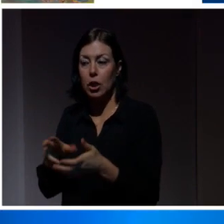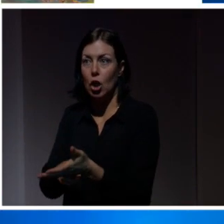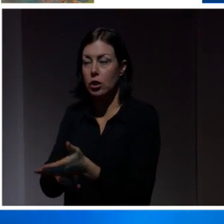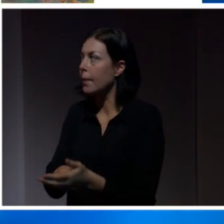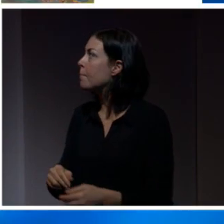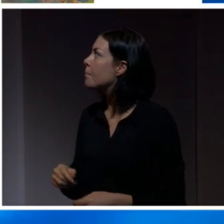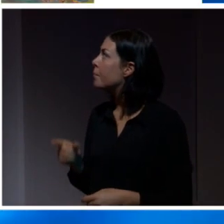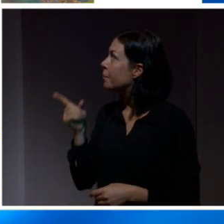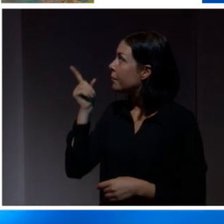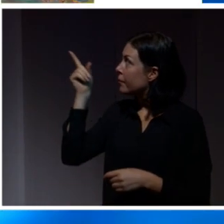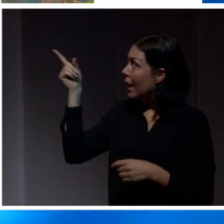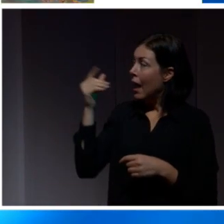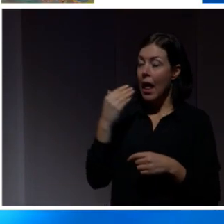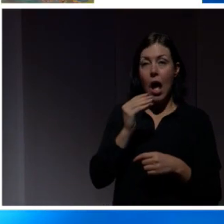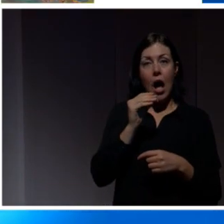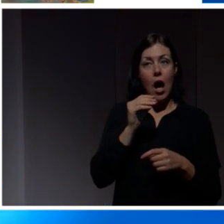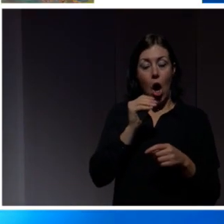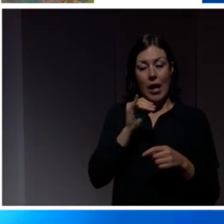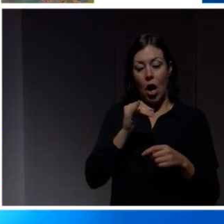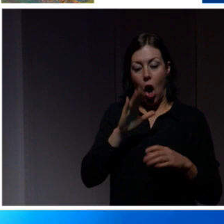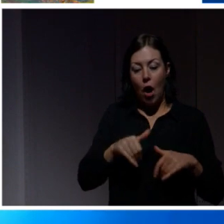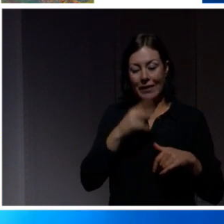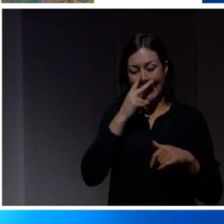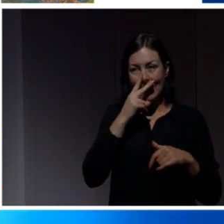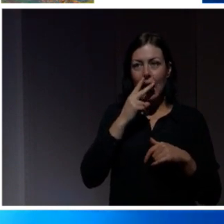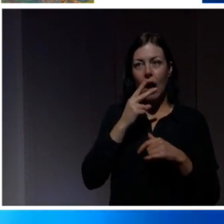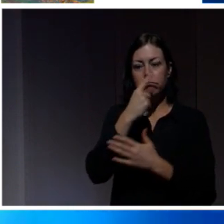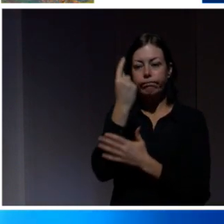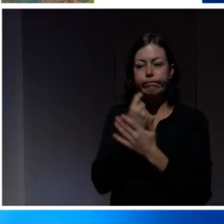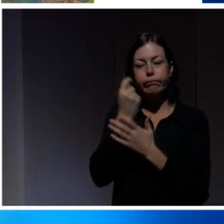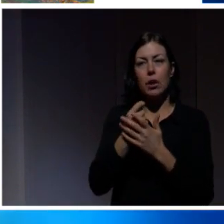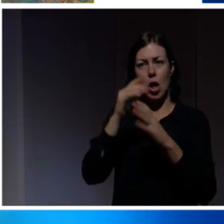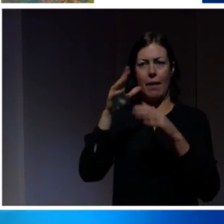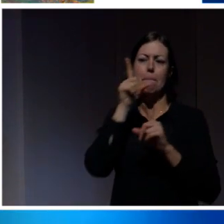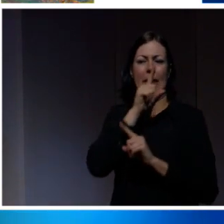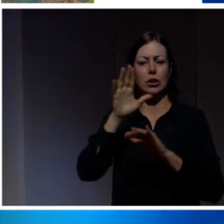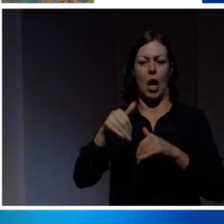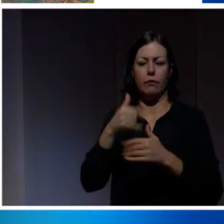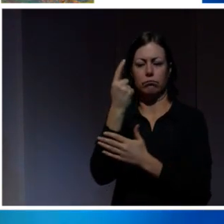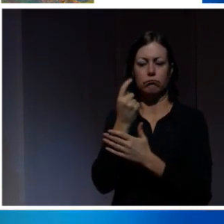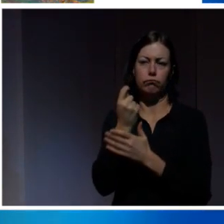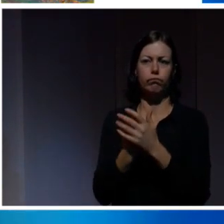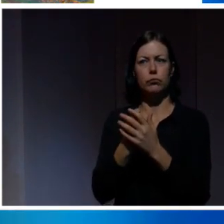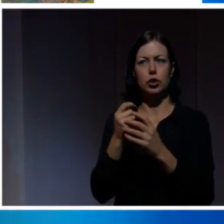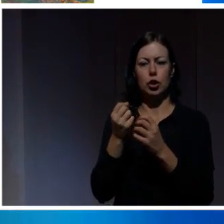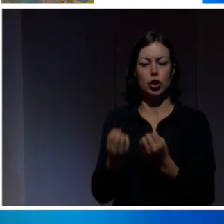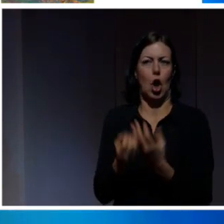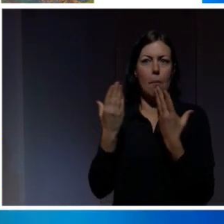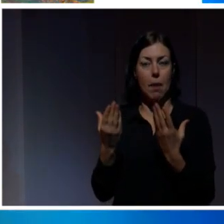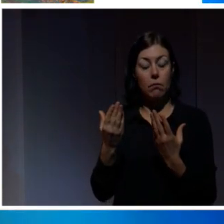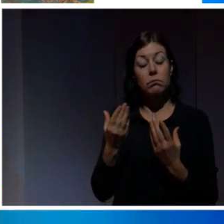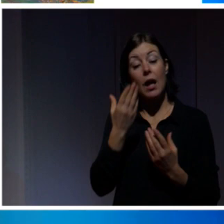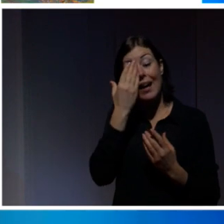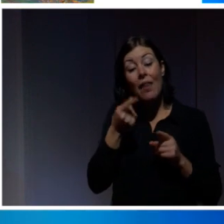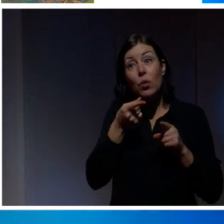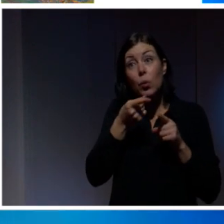lot of artwork made by a human hand and been given the task, can you make completely